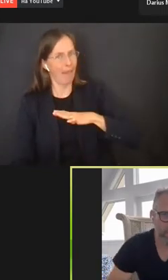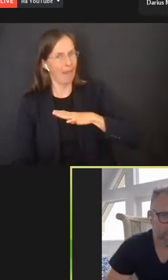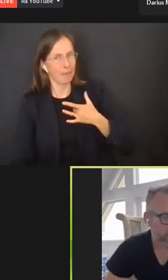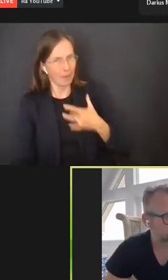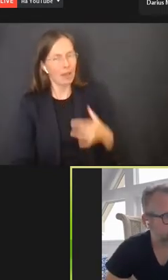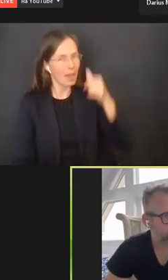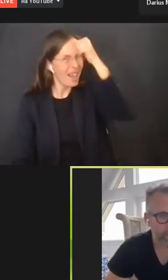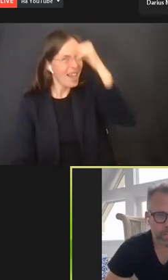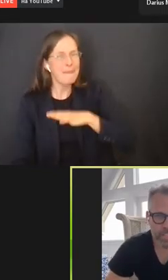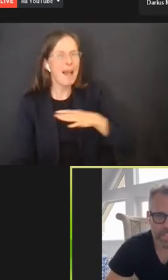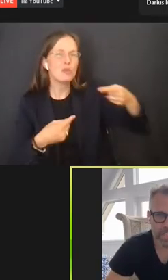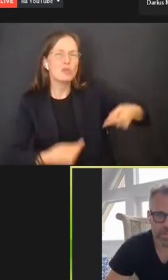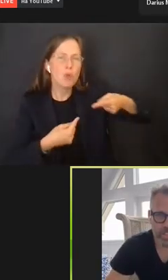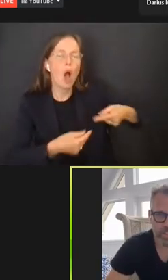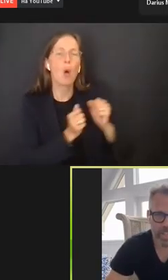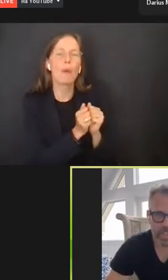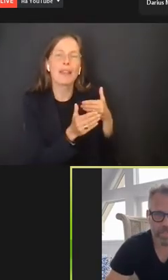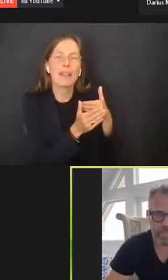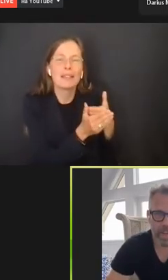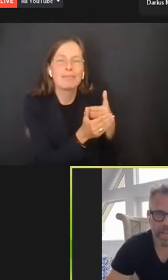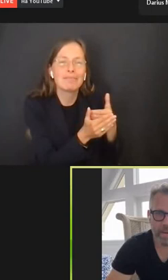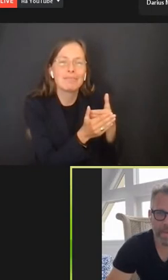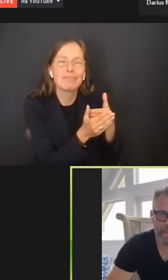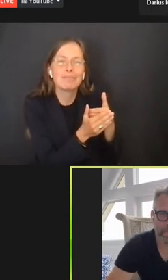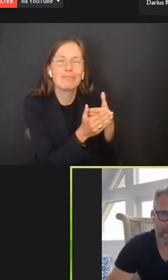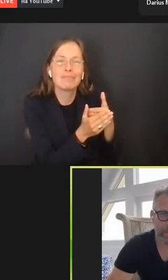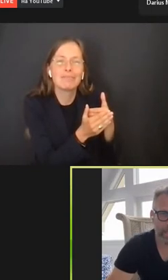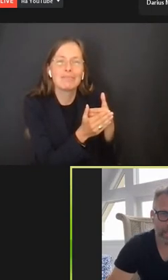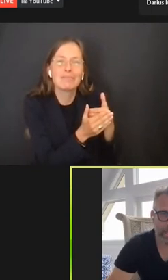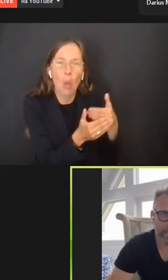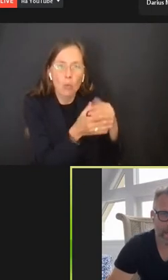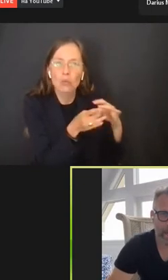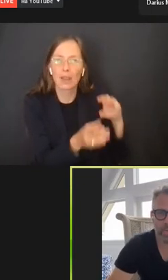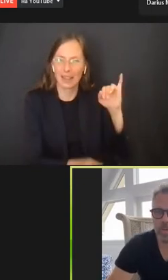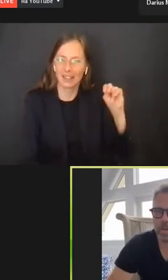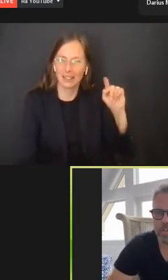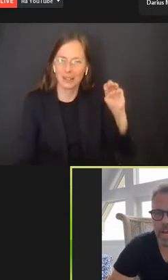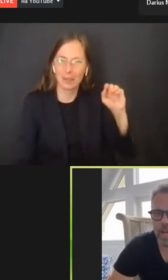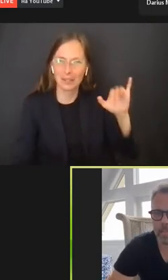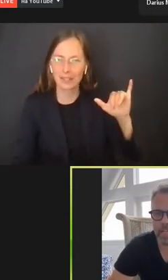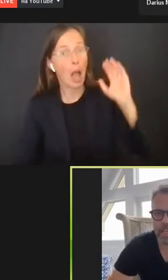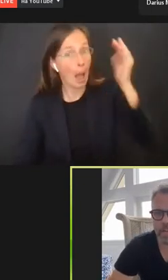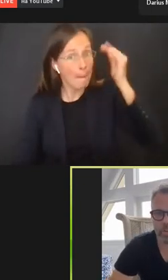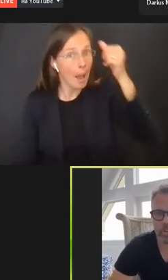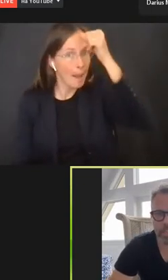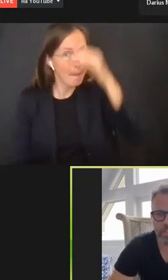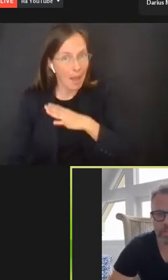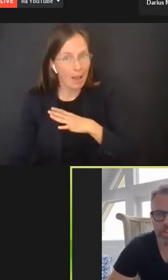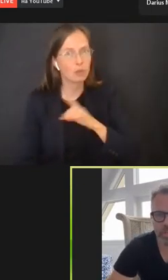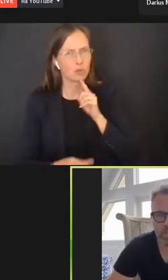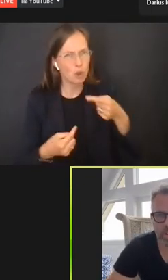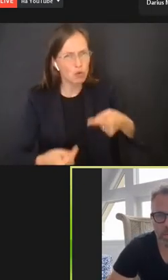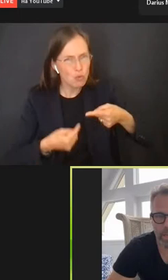men have such a hard time with intimacy traditionally, that men apparently have a real hard time as they get older because